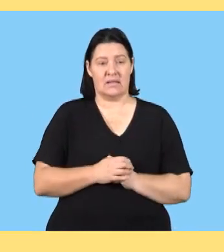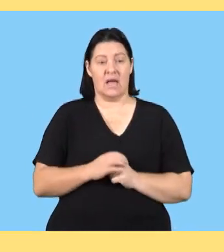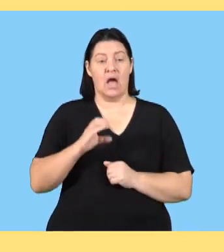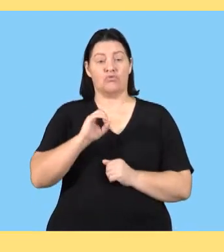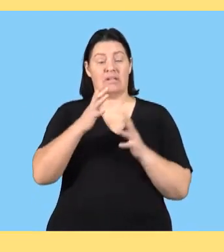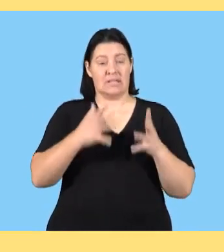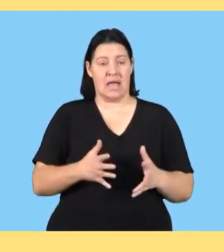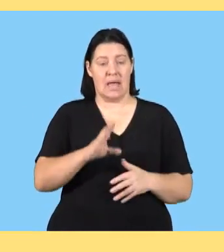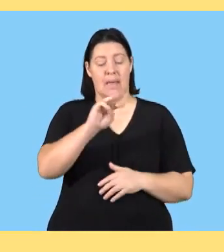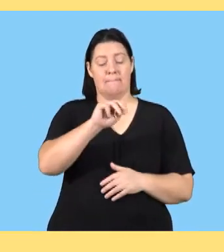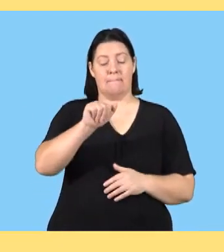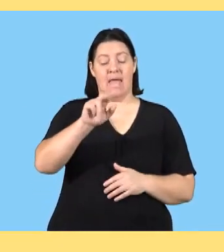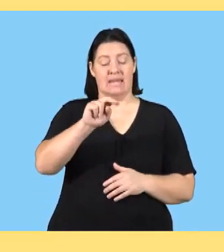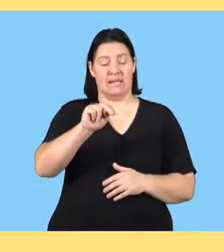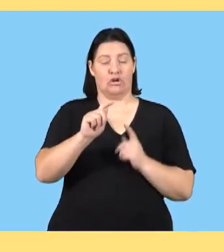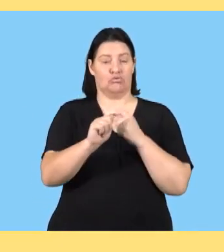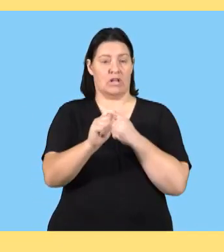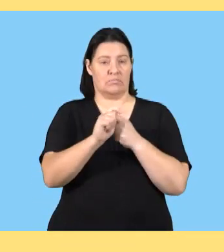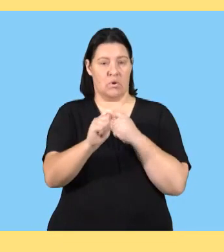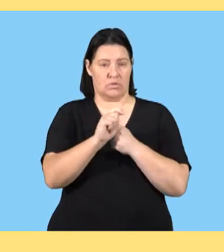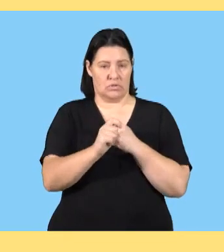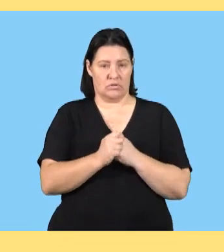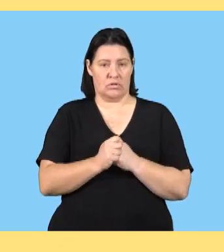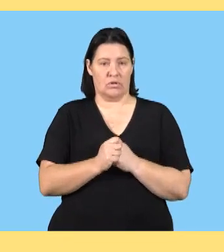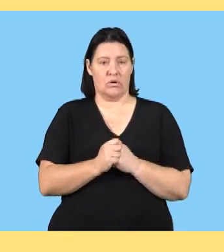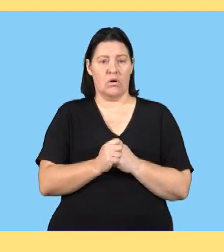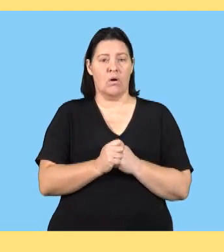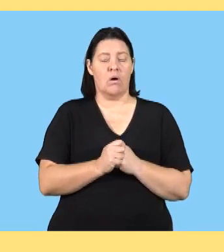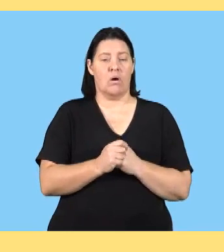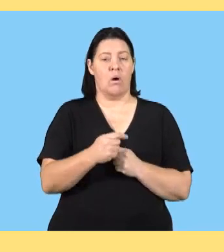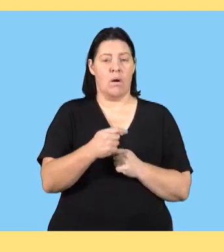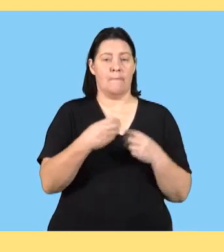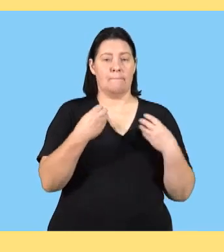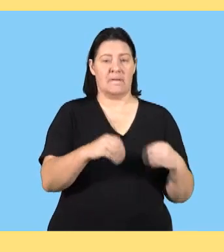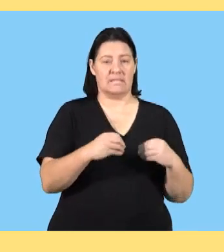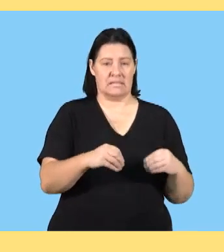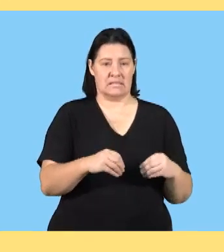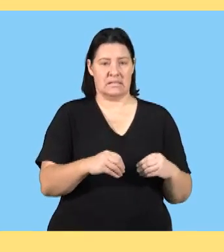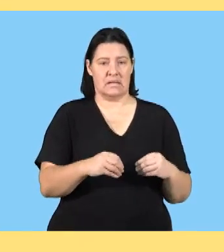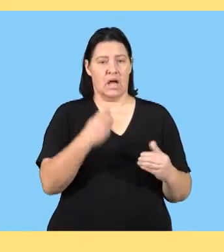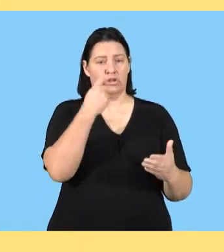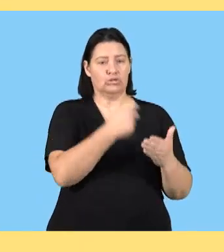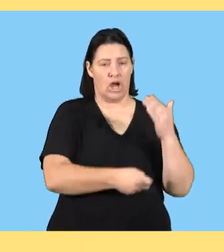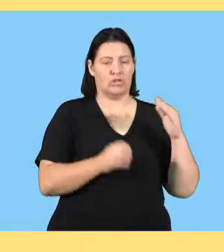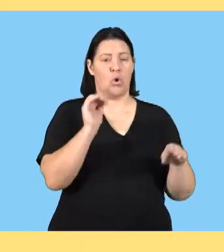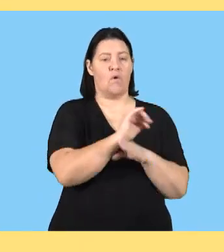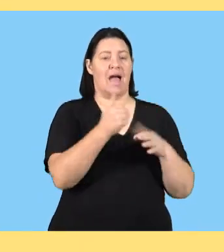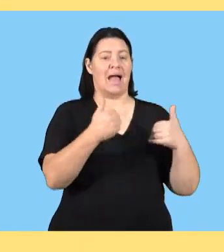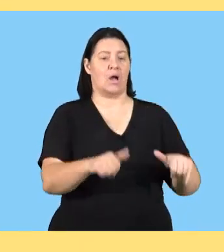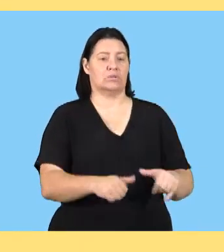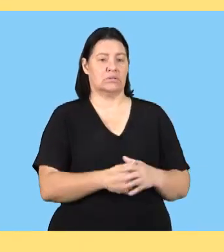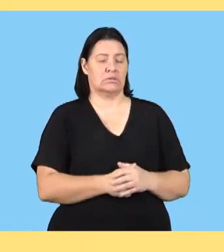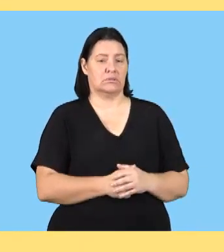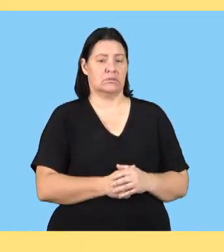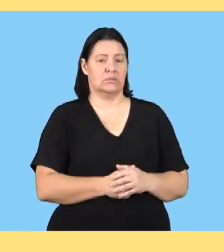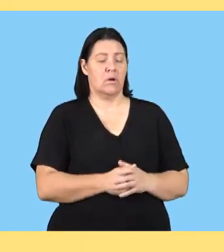a creditor, Man Transport, charged the overdue account of the business with 400 interest. Here's